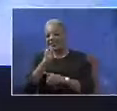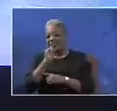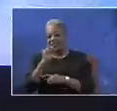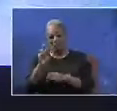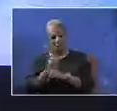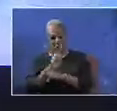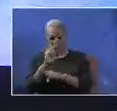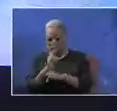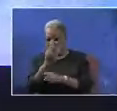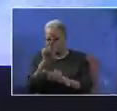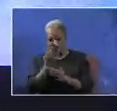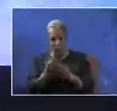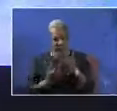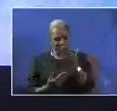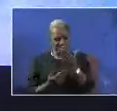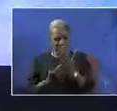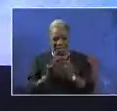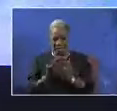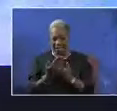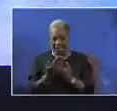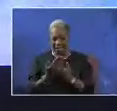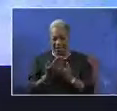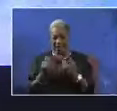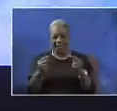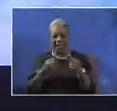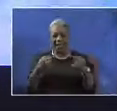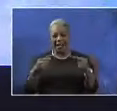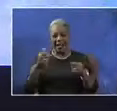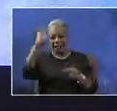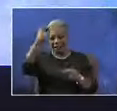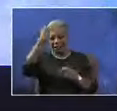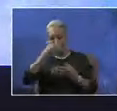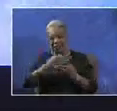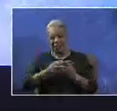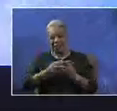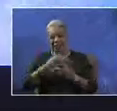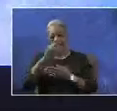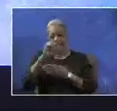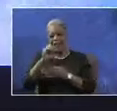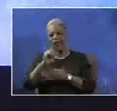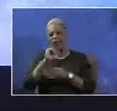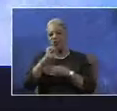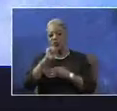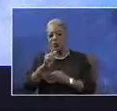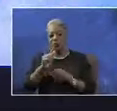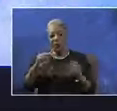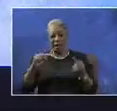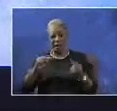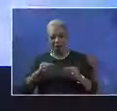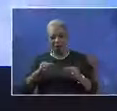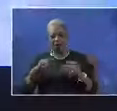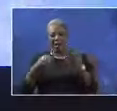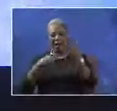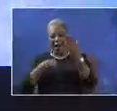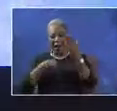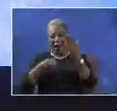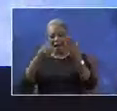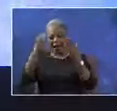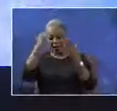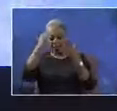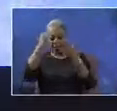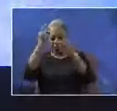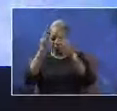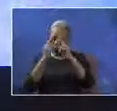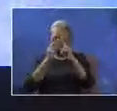this land or do him, do nothing to harm him. For now I know that you fear God, since you have